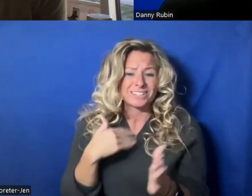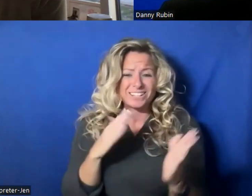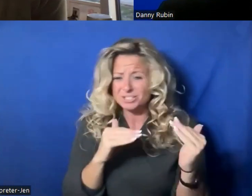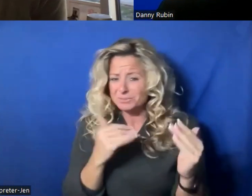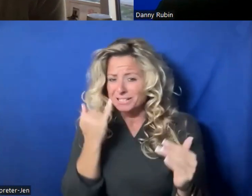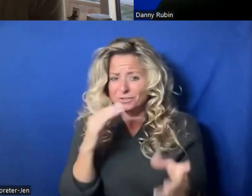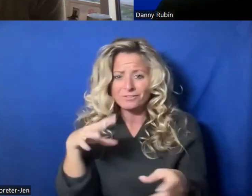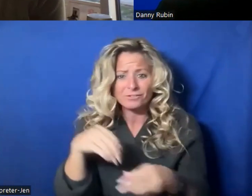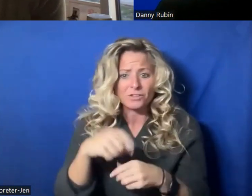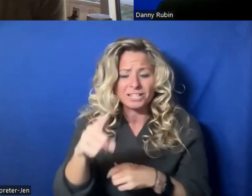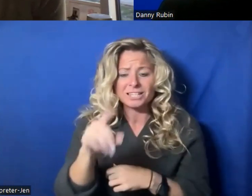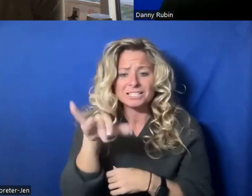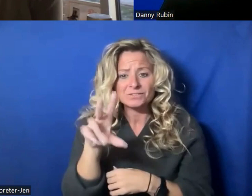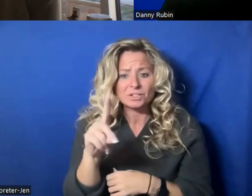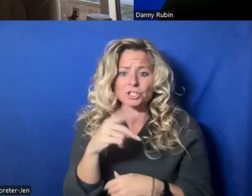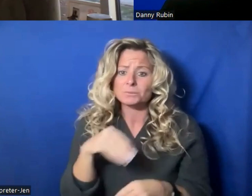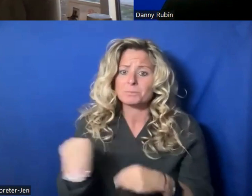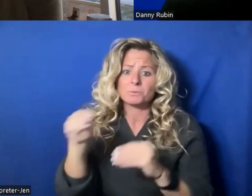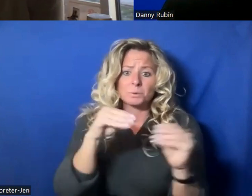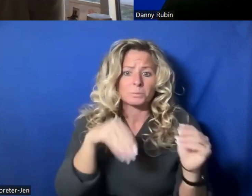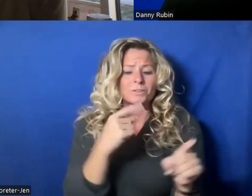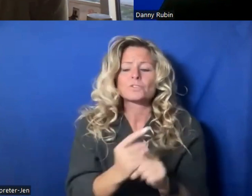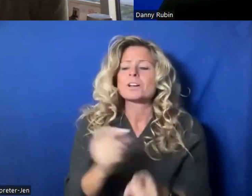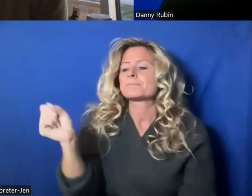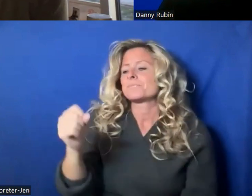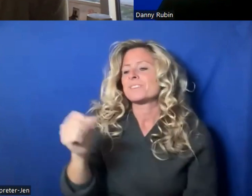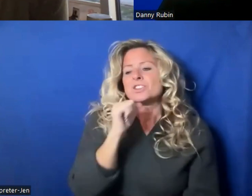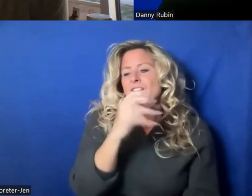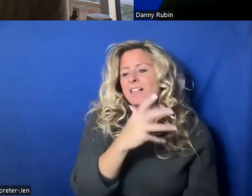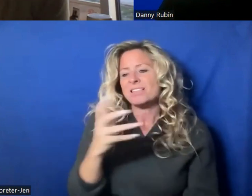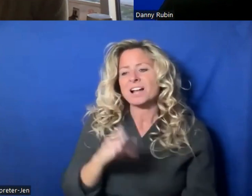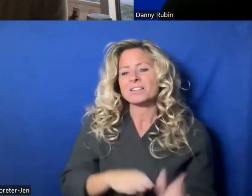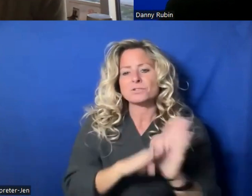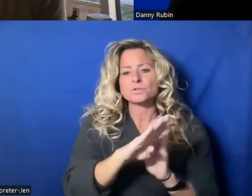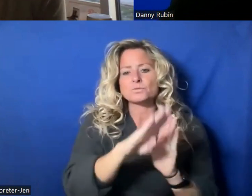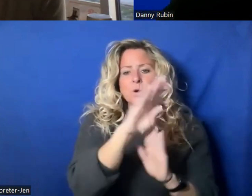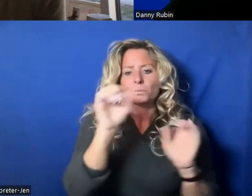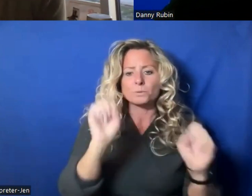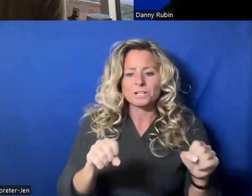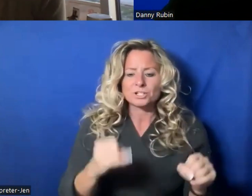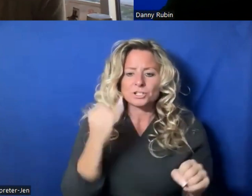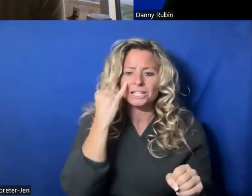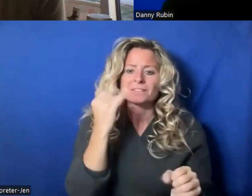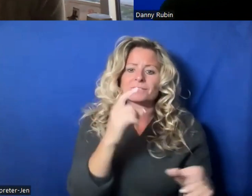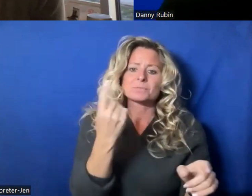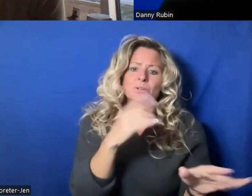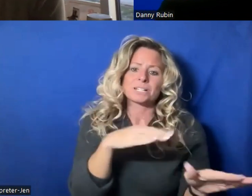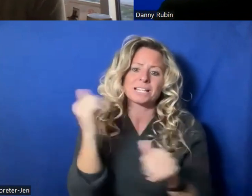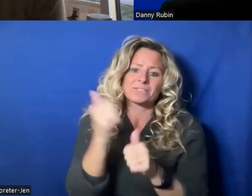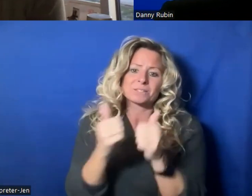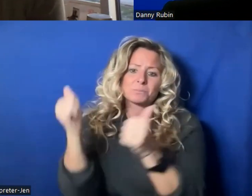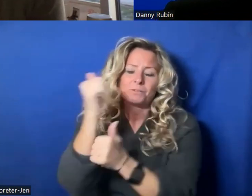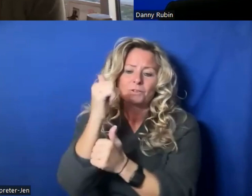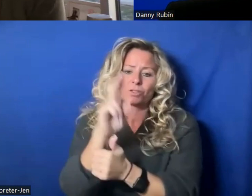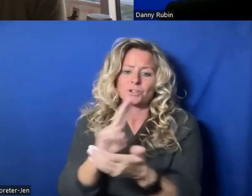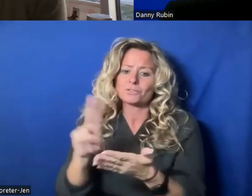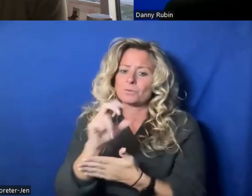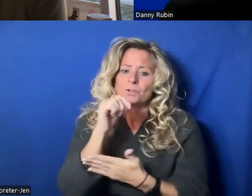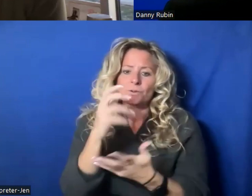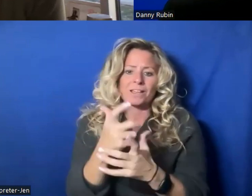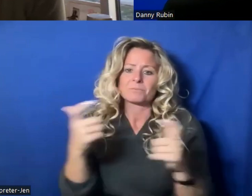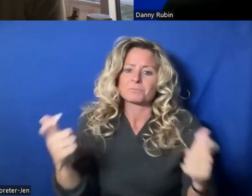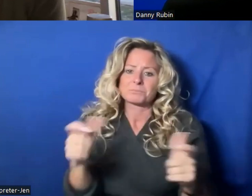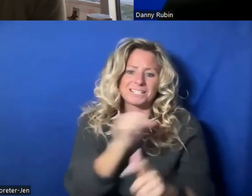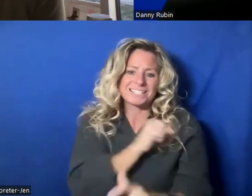in this field, you're going to be moving around? Yeah, there's not a whole lot of growth potential unless someone leaves above you at the university because we don't have huge